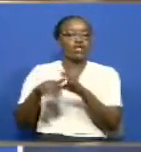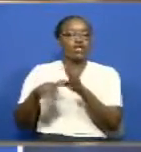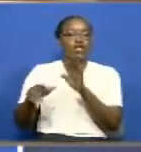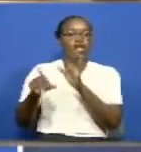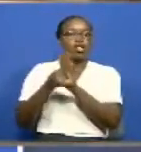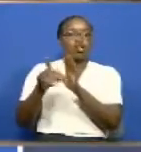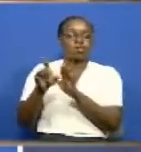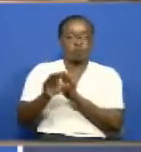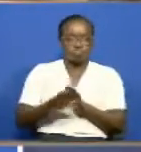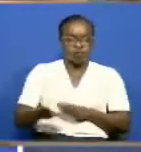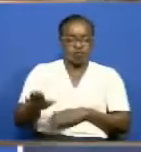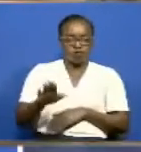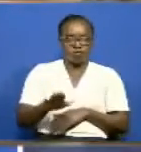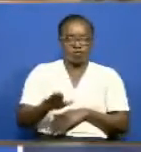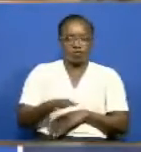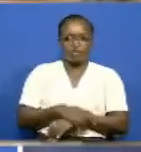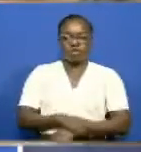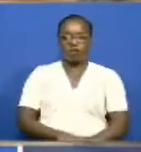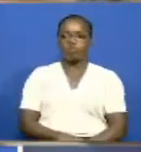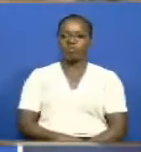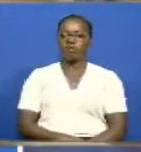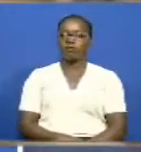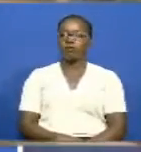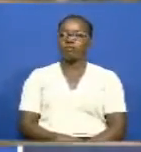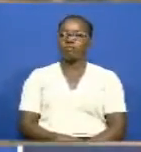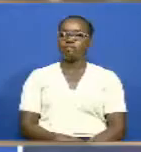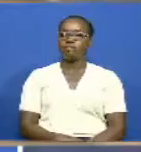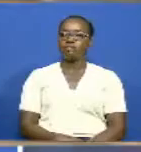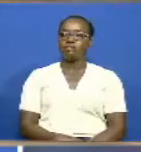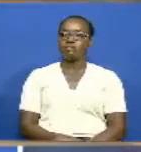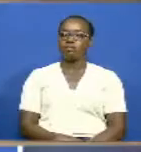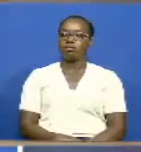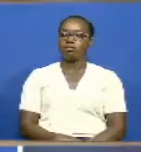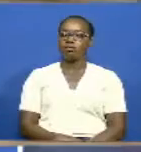field. For Channel One News, I'm Serafina Robi.